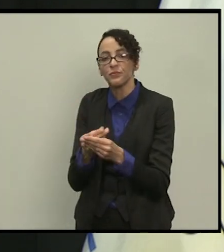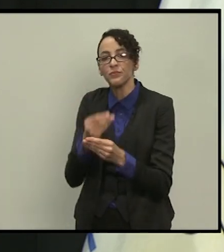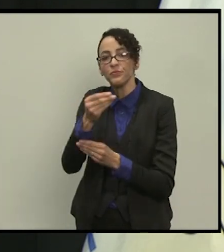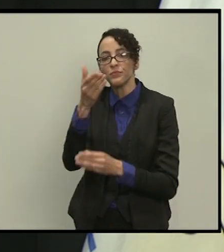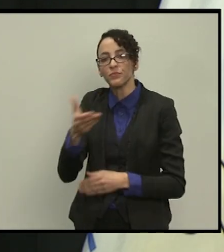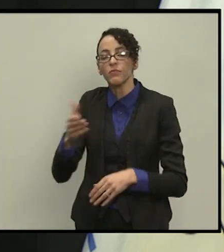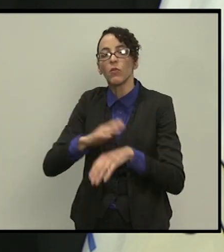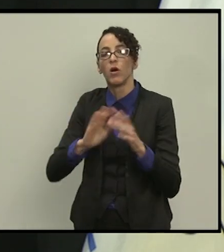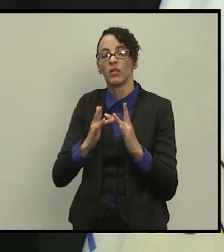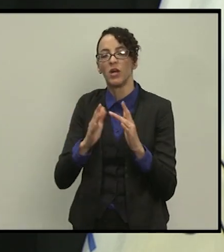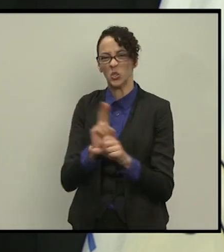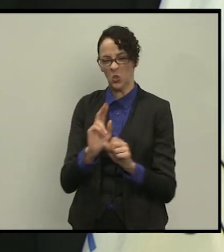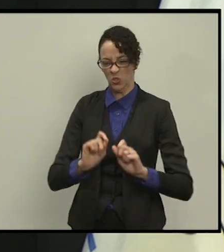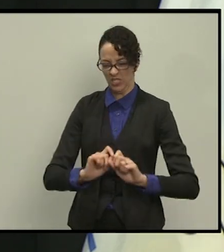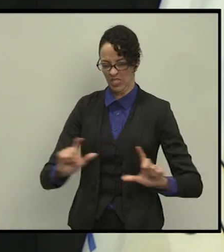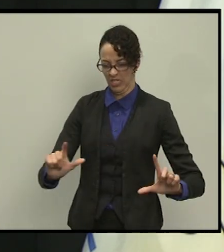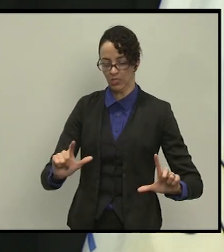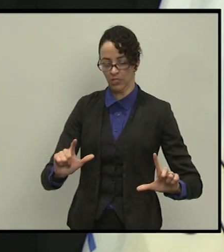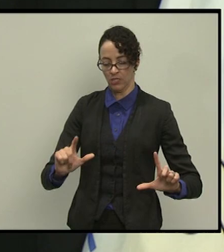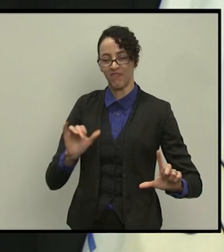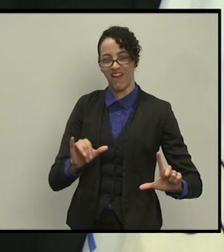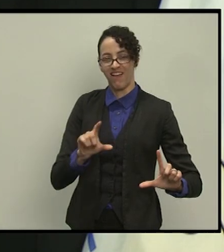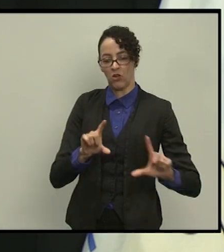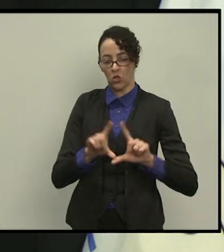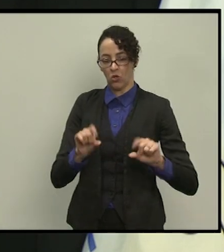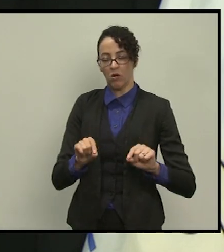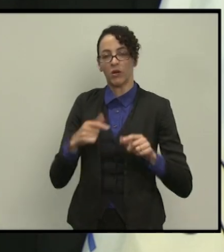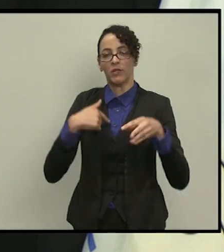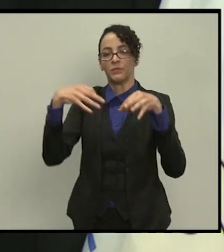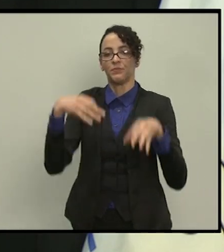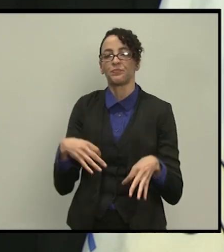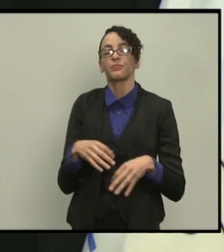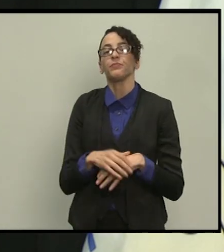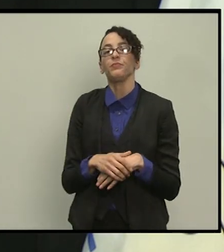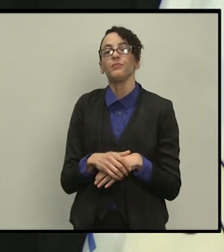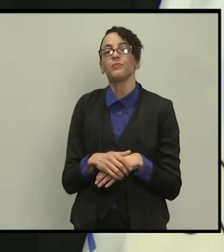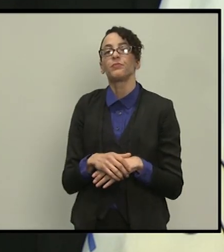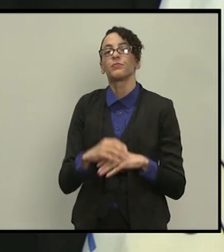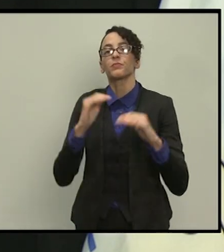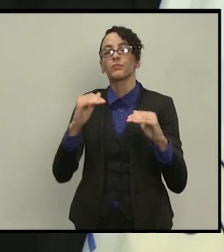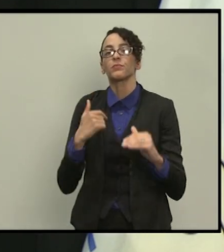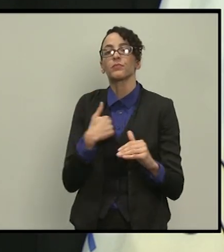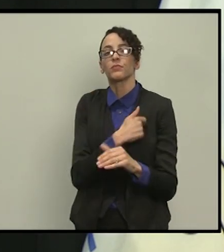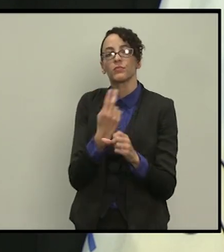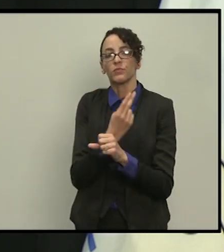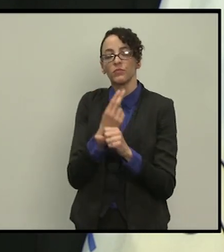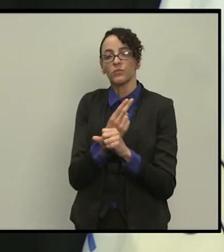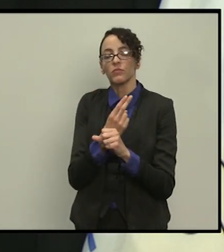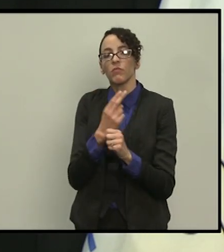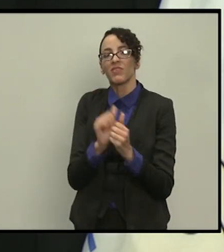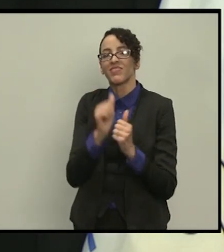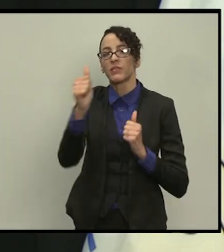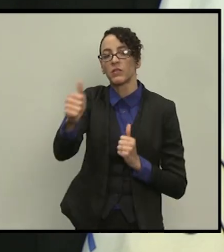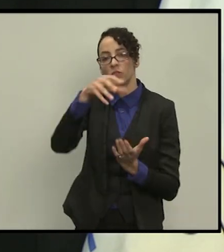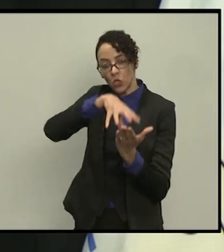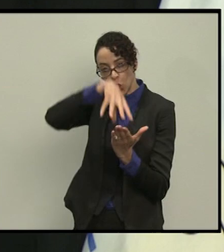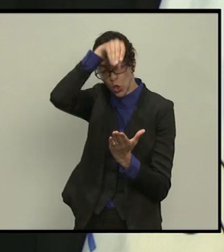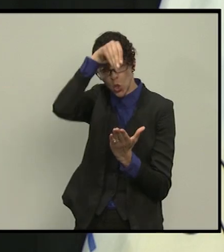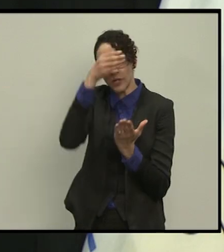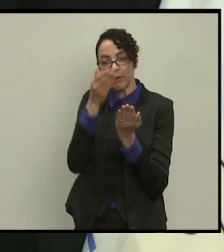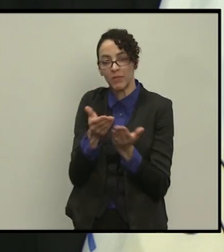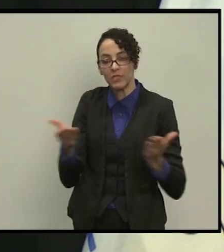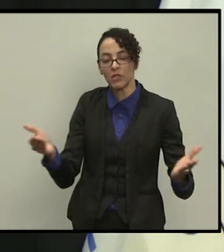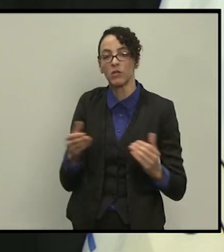been developing distance learning materials and distributing thousands of books, computers, and activity sheets